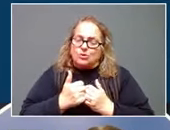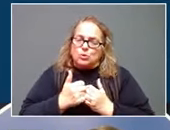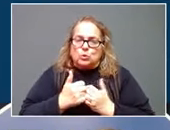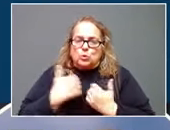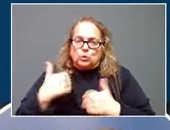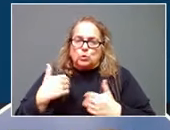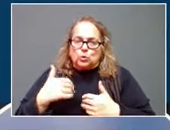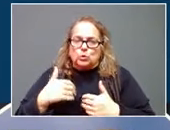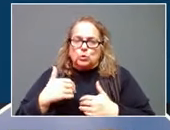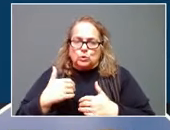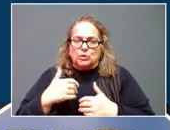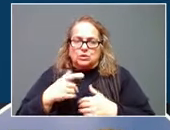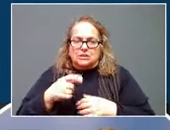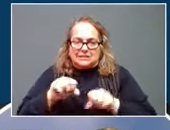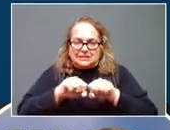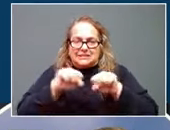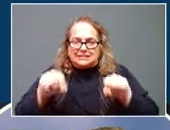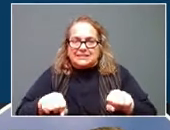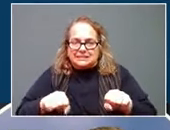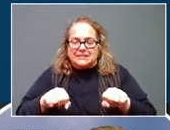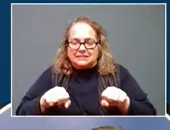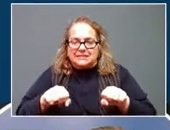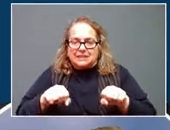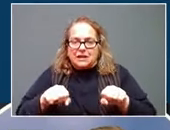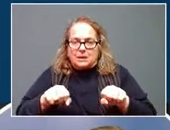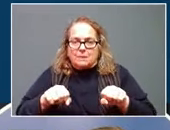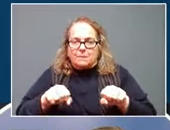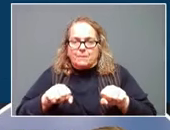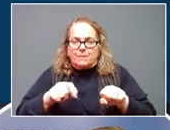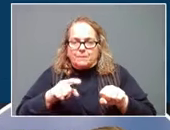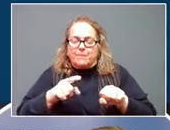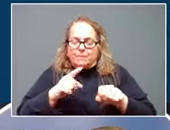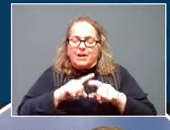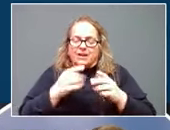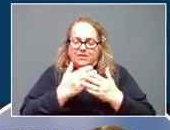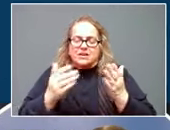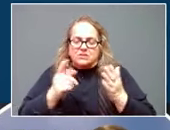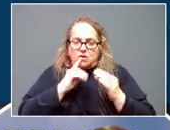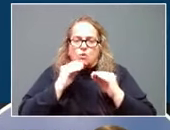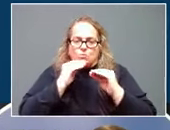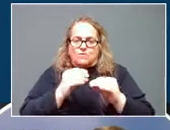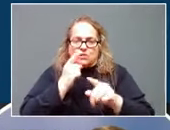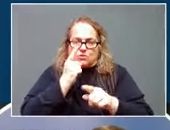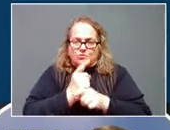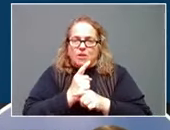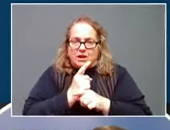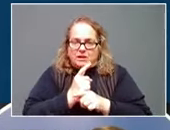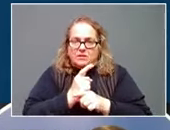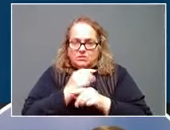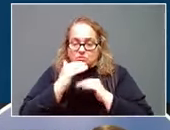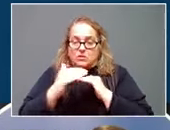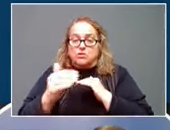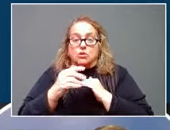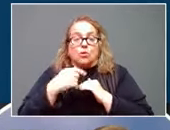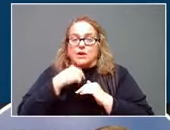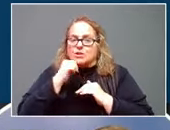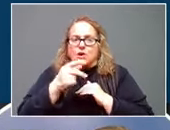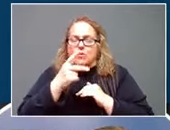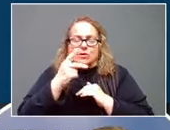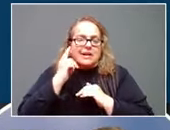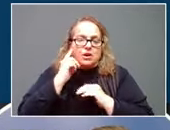the system capacity is. But again, things are moving in the right direction. We don't hear as many alarms as we did last